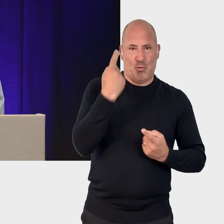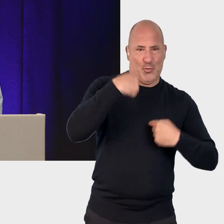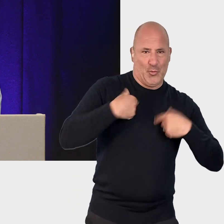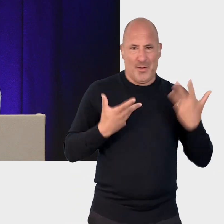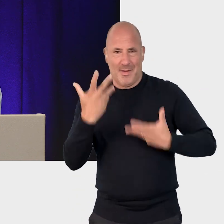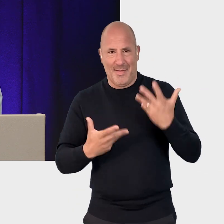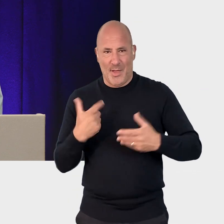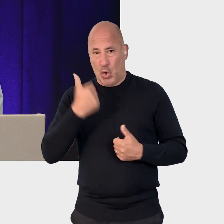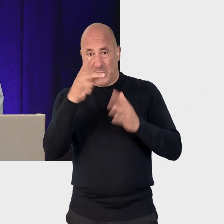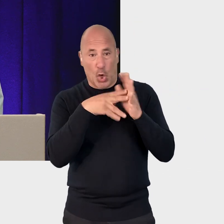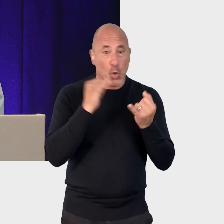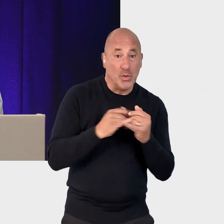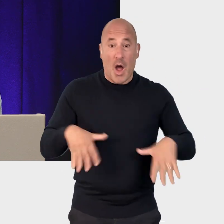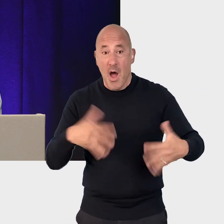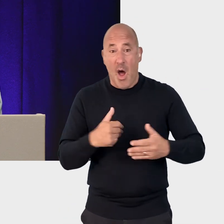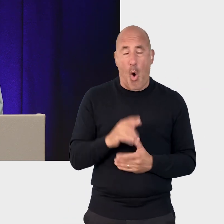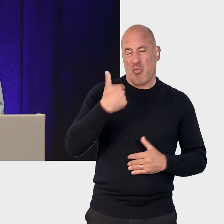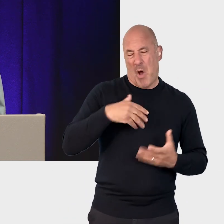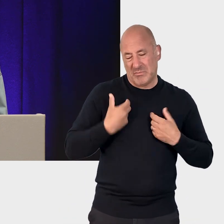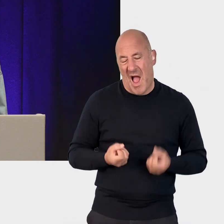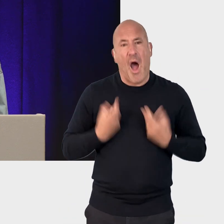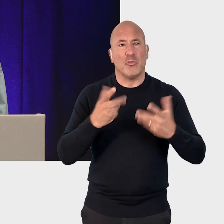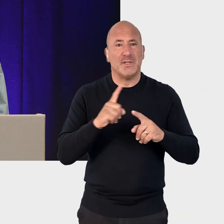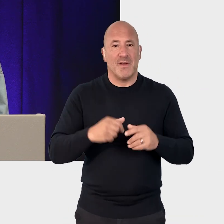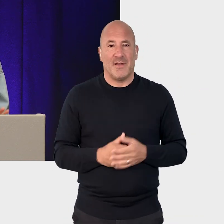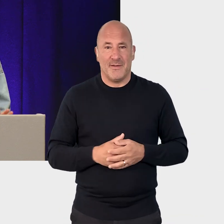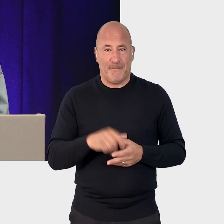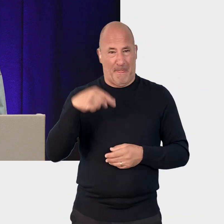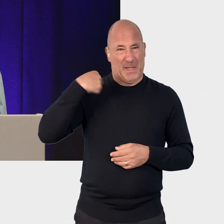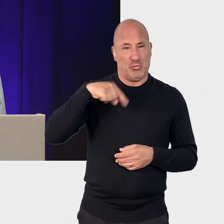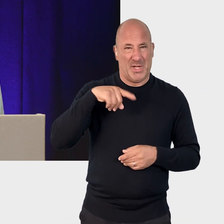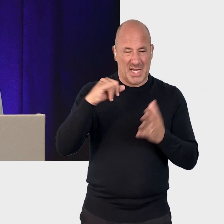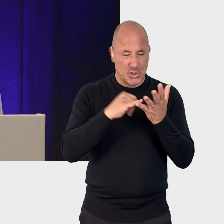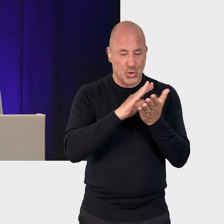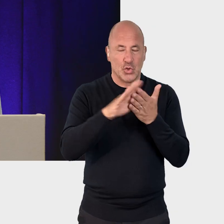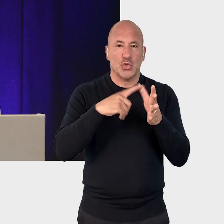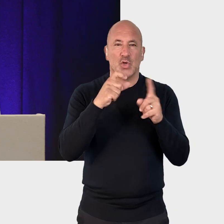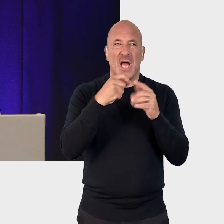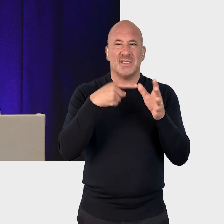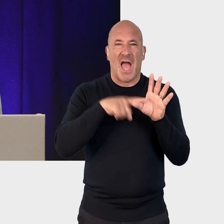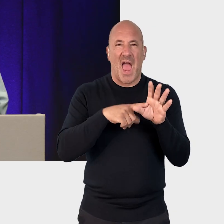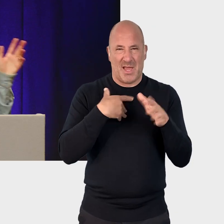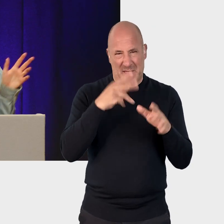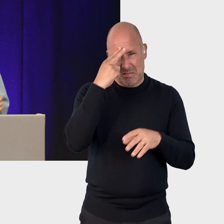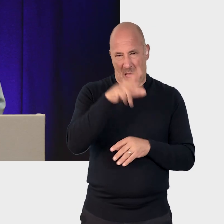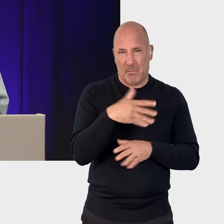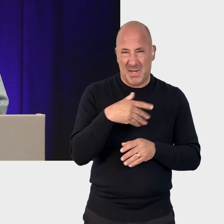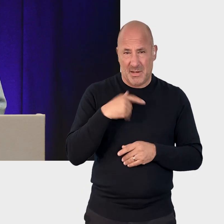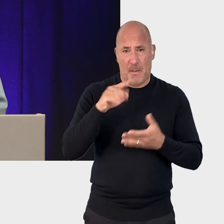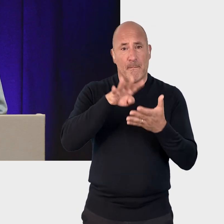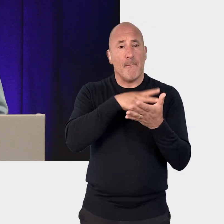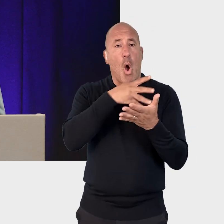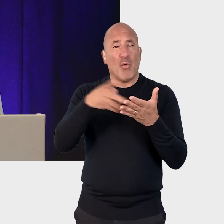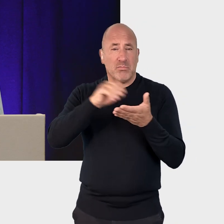in rehearsals, giving people the space to celebrate each other, share good news, and say what they want to say. This week, Sade, who I mentioned